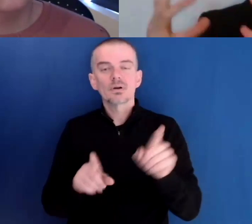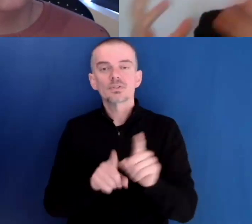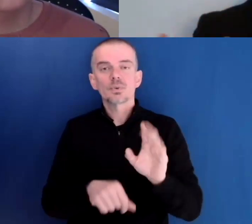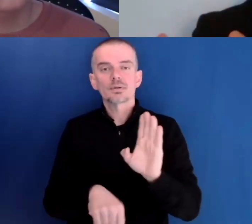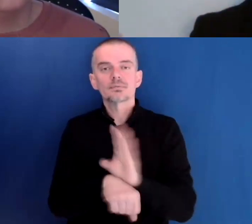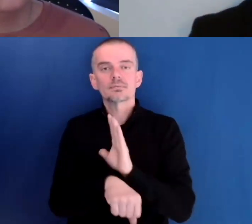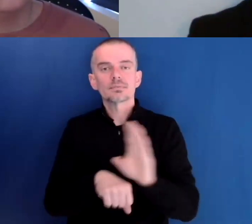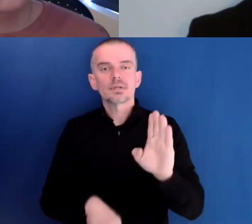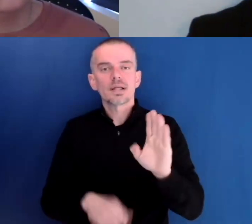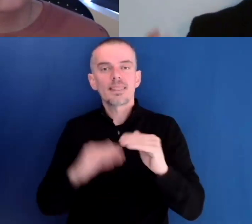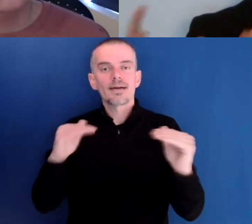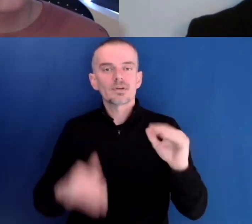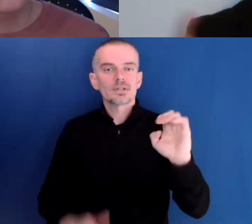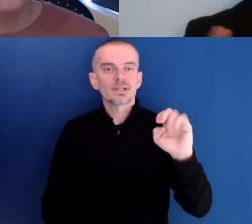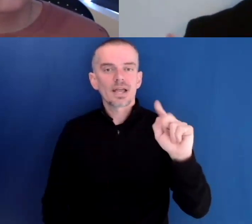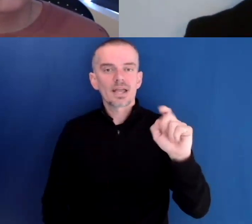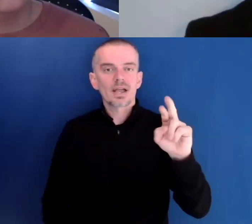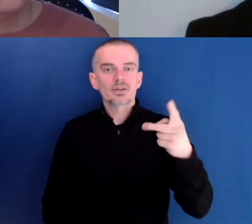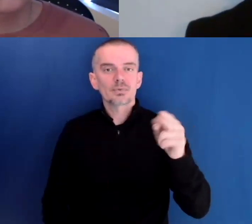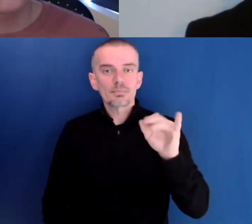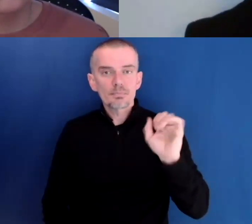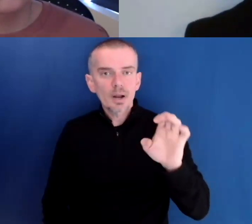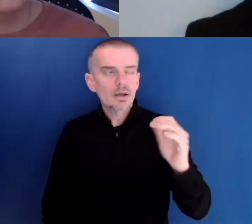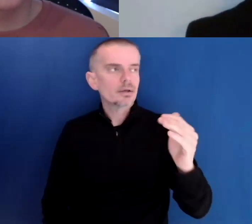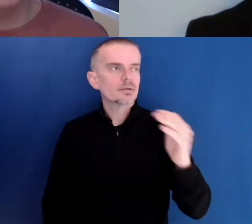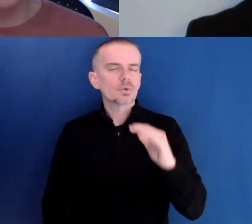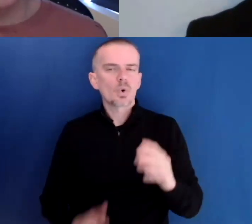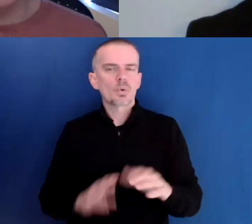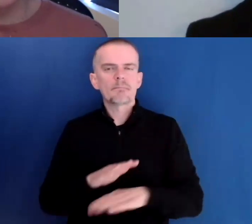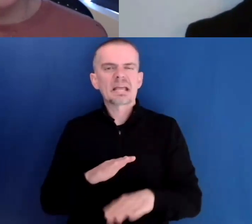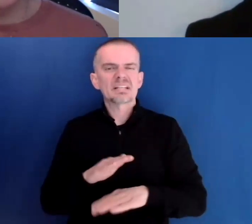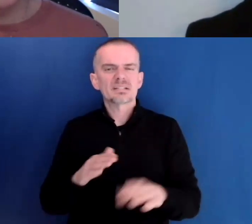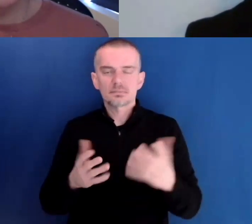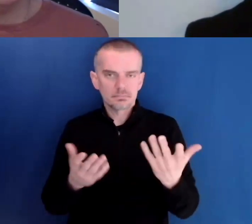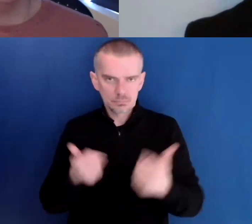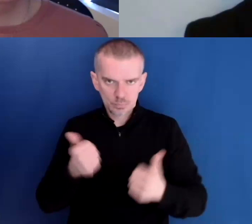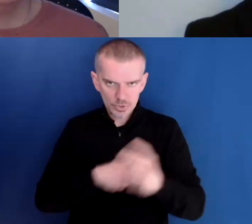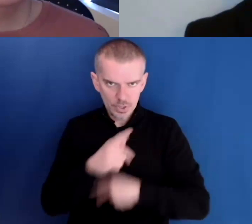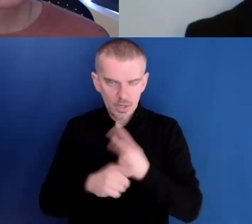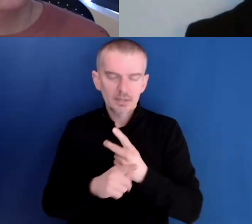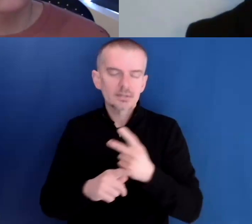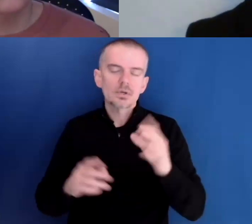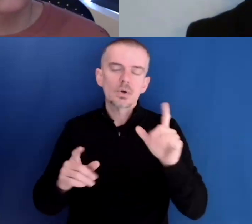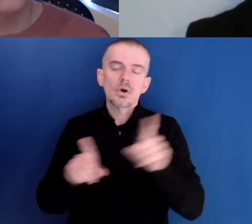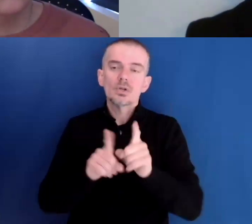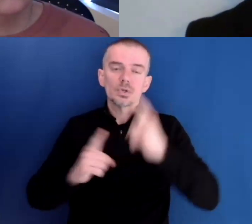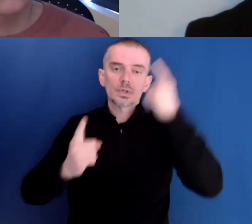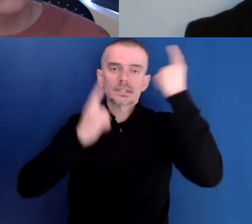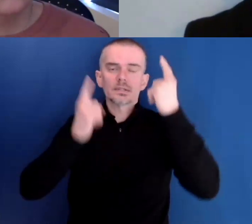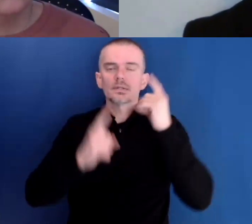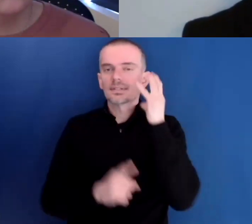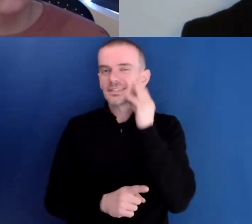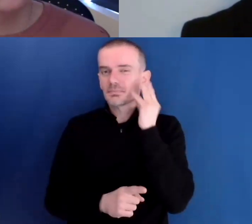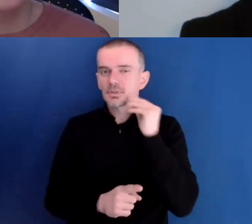or just maybe a starter software, it depends on how big your organization is. And also it's important considering, the experience